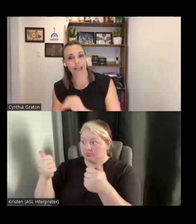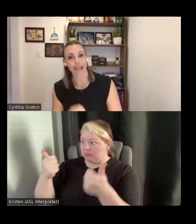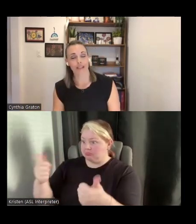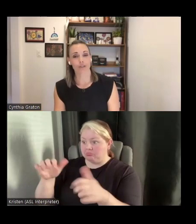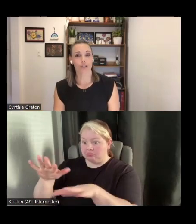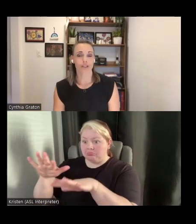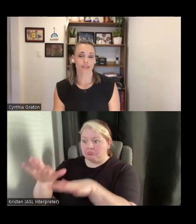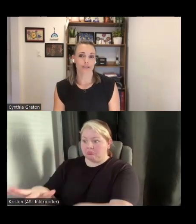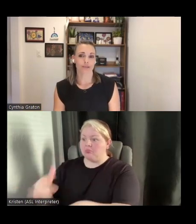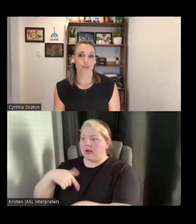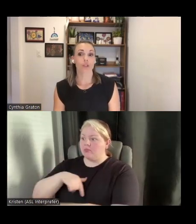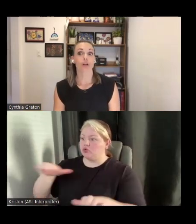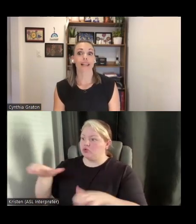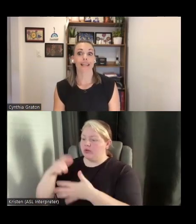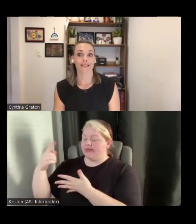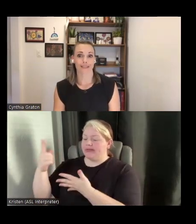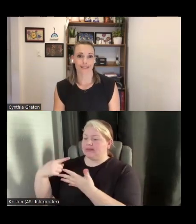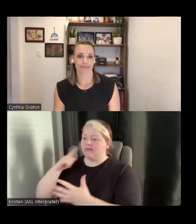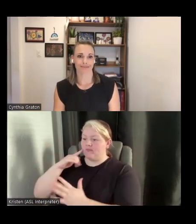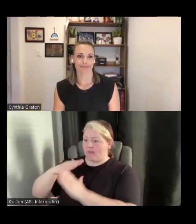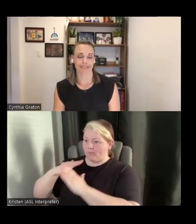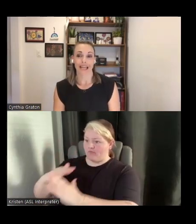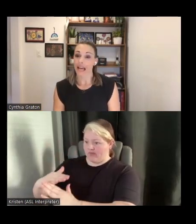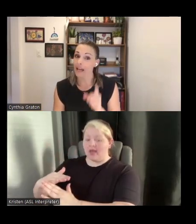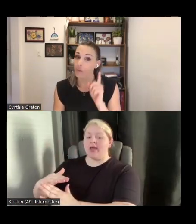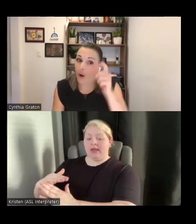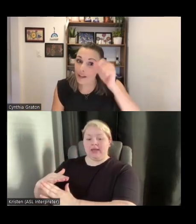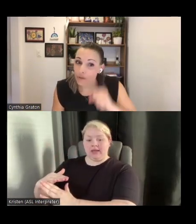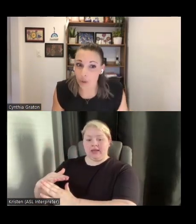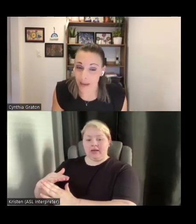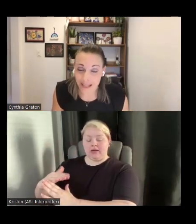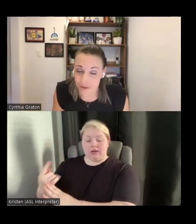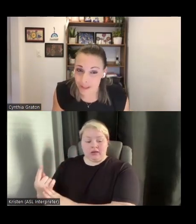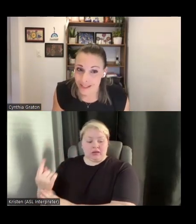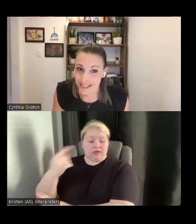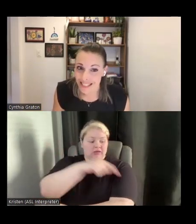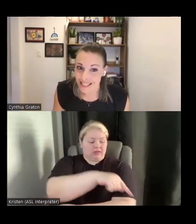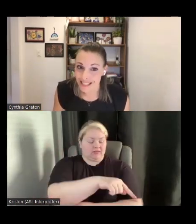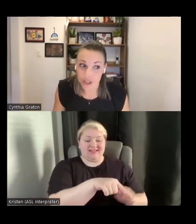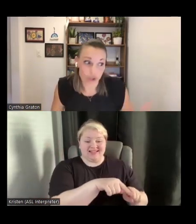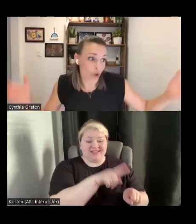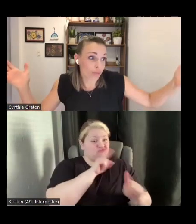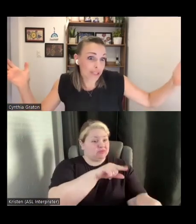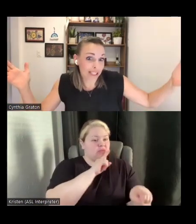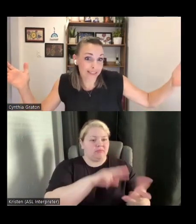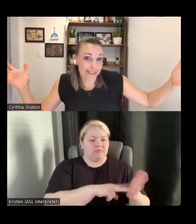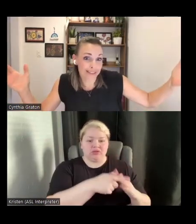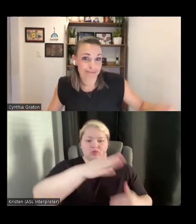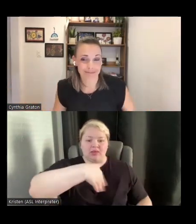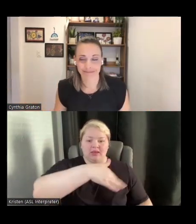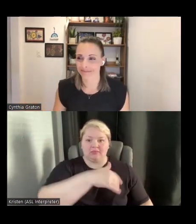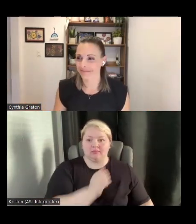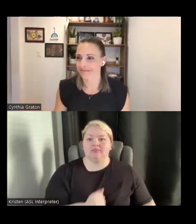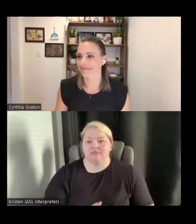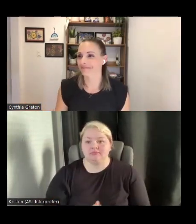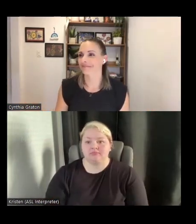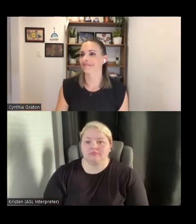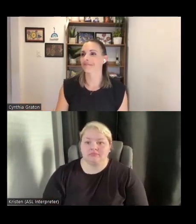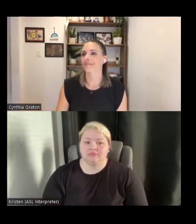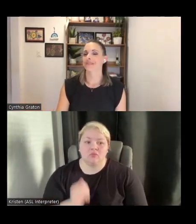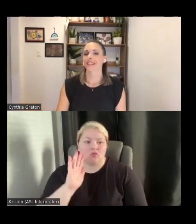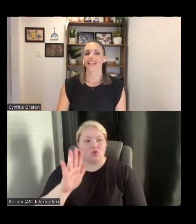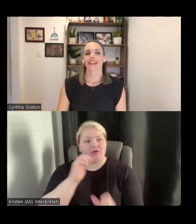the behavior, you're late. And one of your mantras is, don't be late.